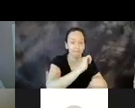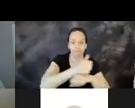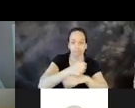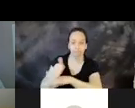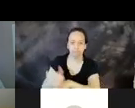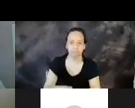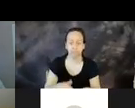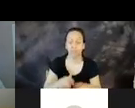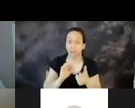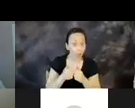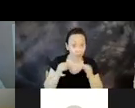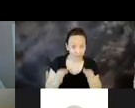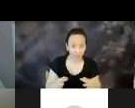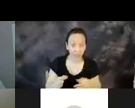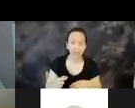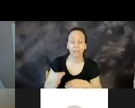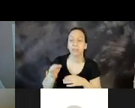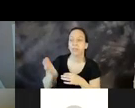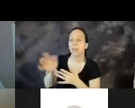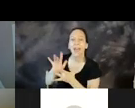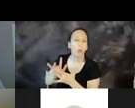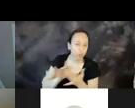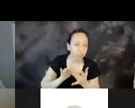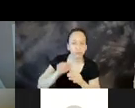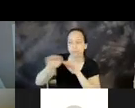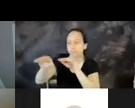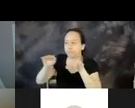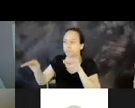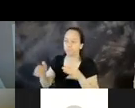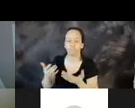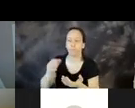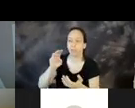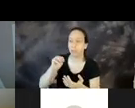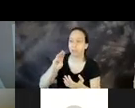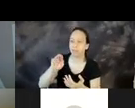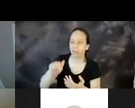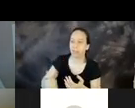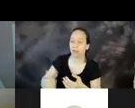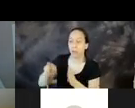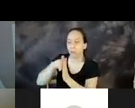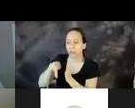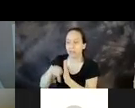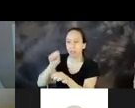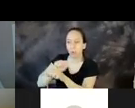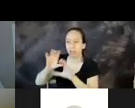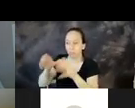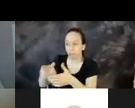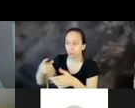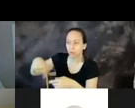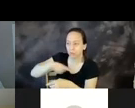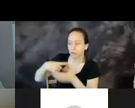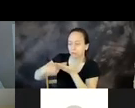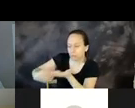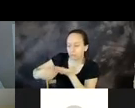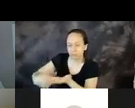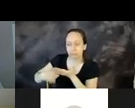by significant community outreach and conversations with the MBTA policy working group over the past several years. Here you'll